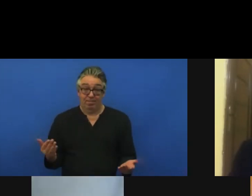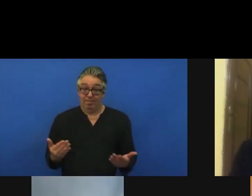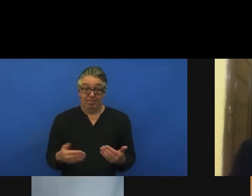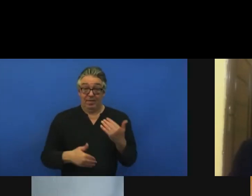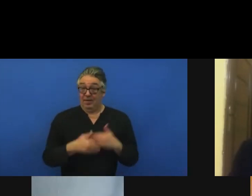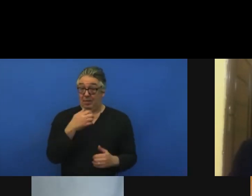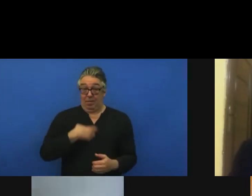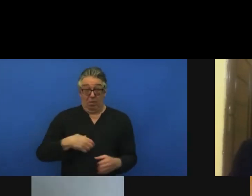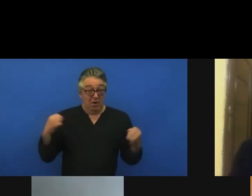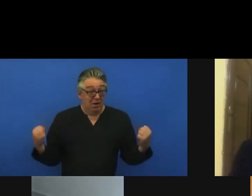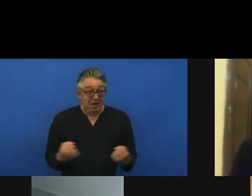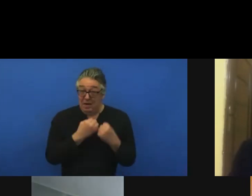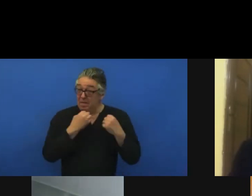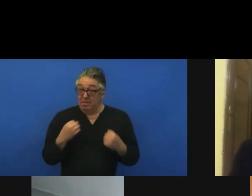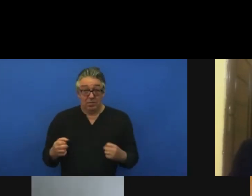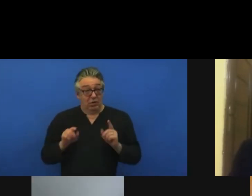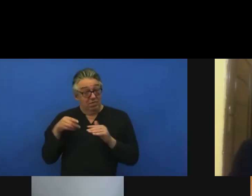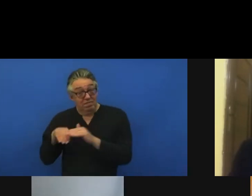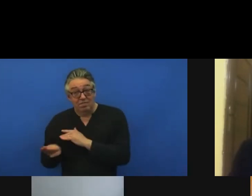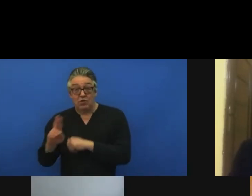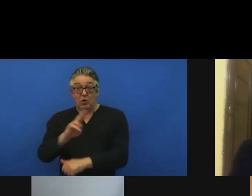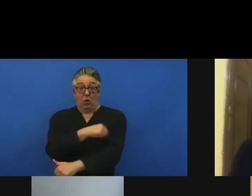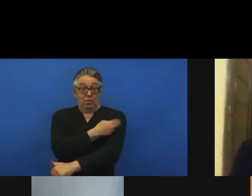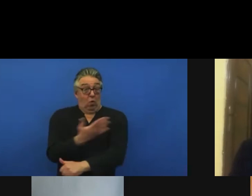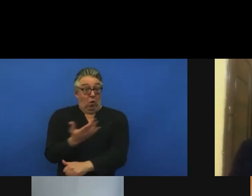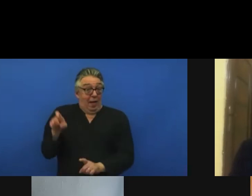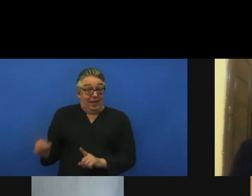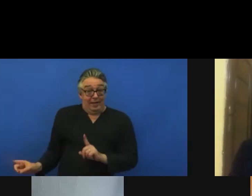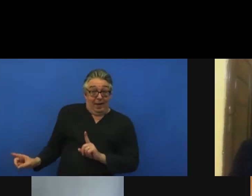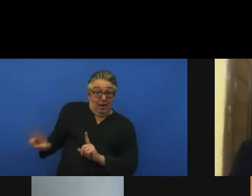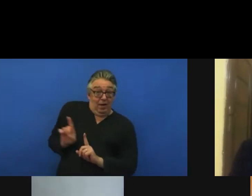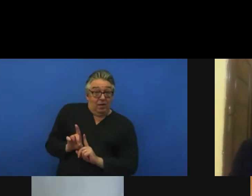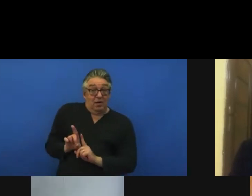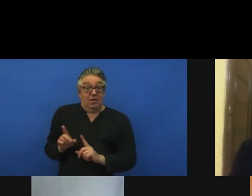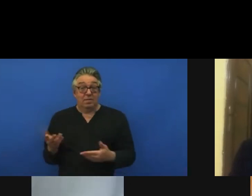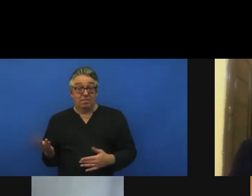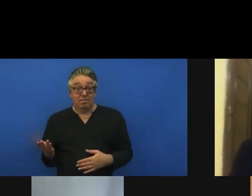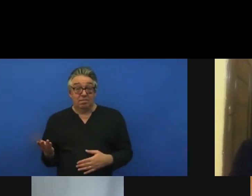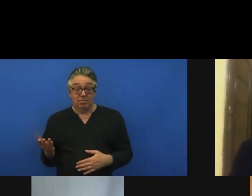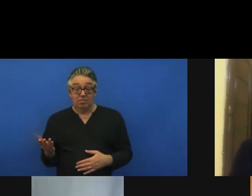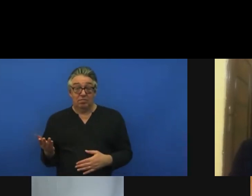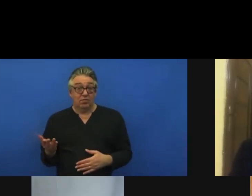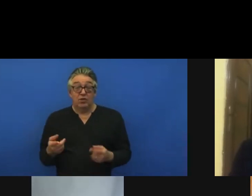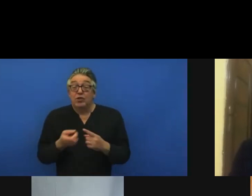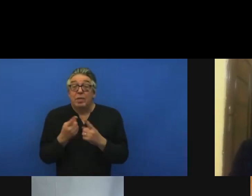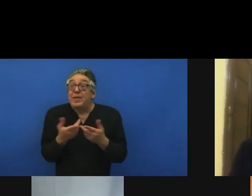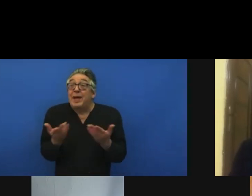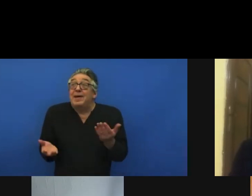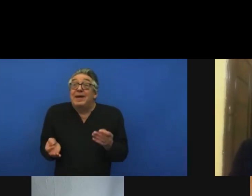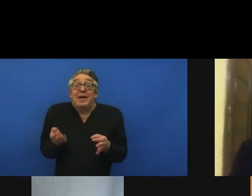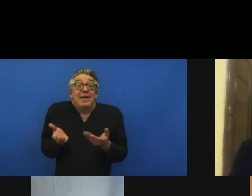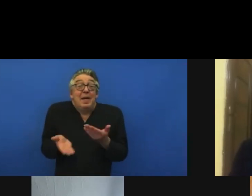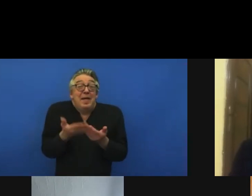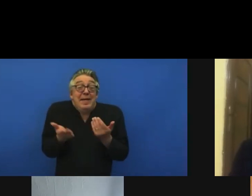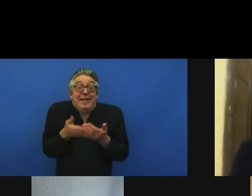as people with disability would often need to be escorted, even for such simple tasks. I have a question, Saja.